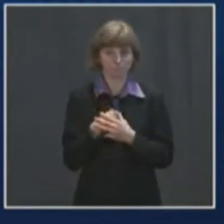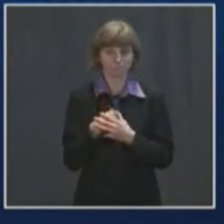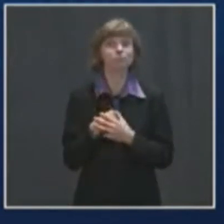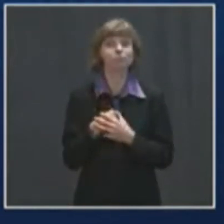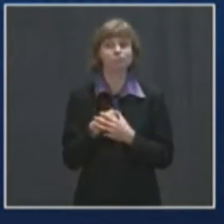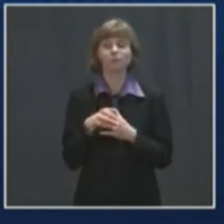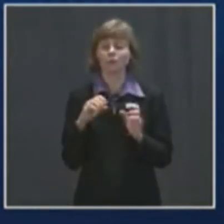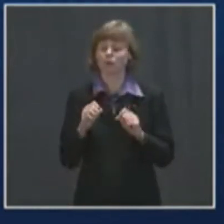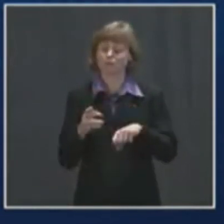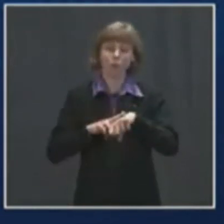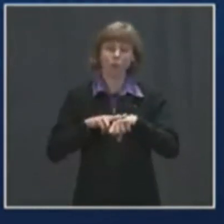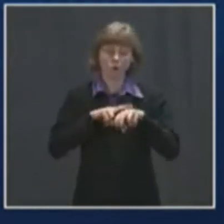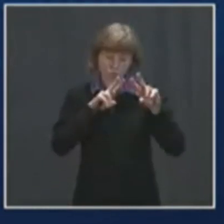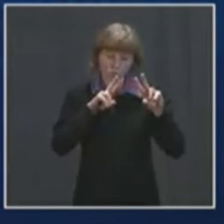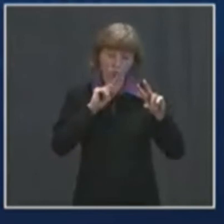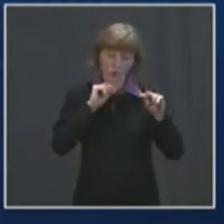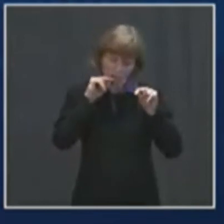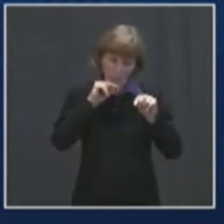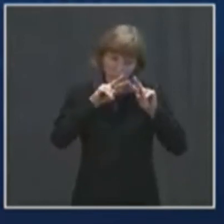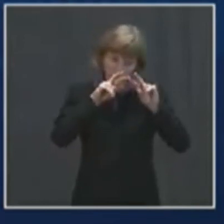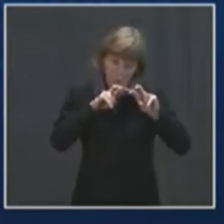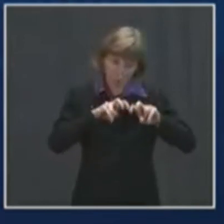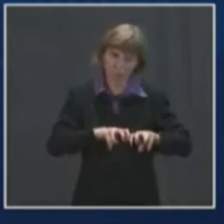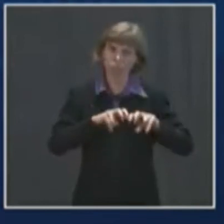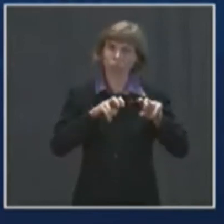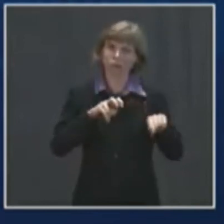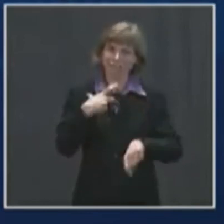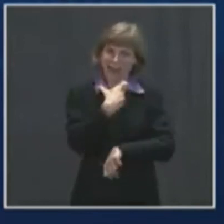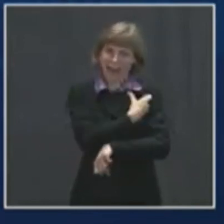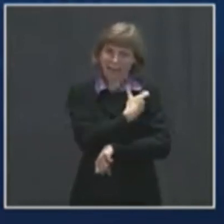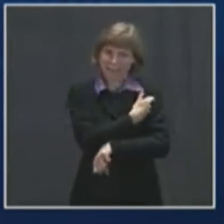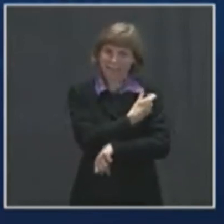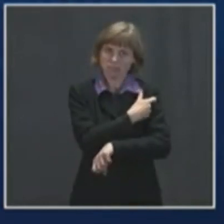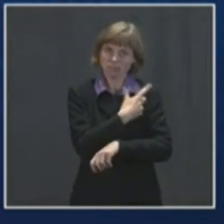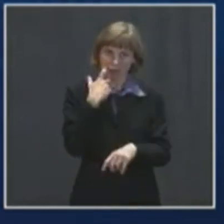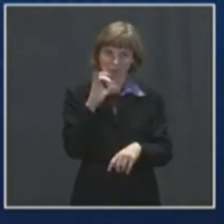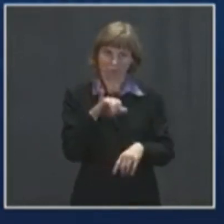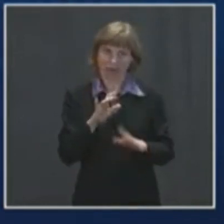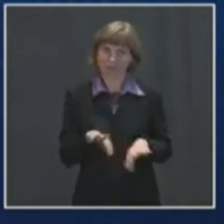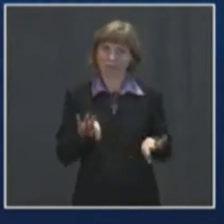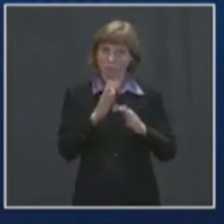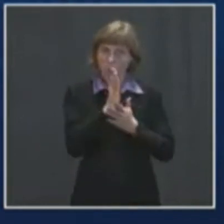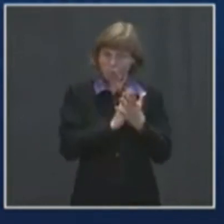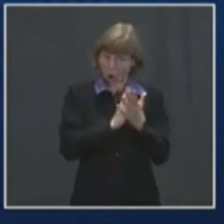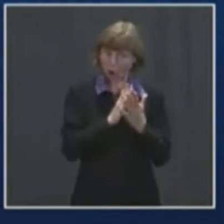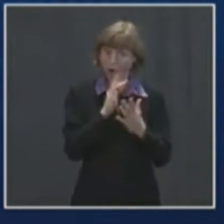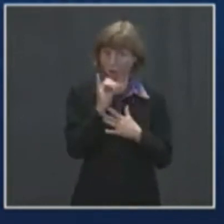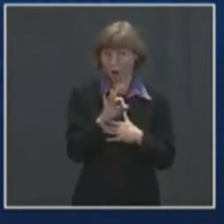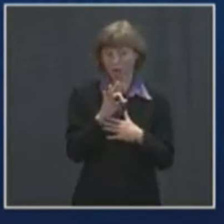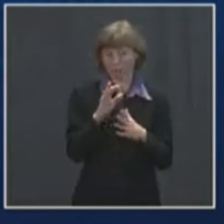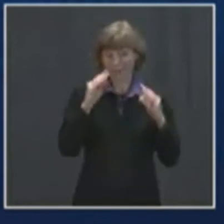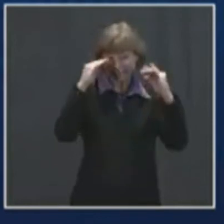That's an important part of keeping teachers and the American public safe. But we also need to look